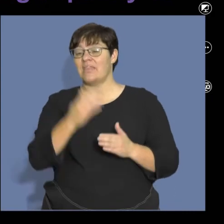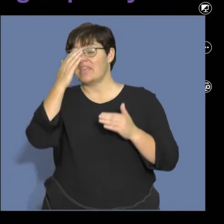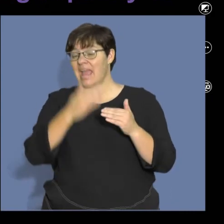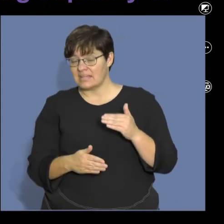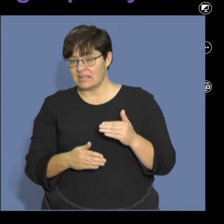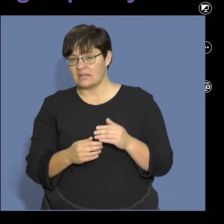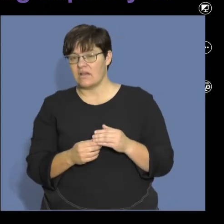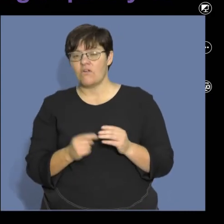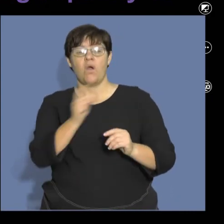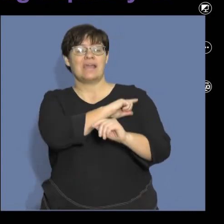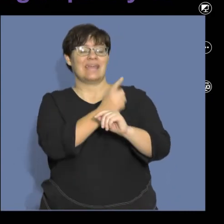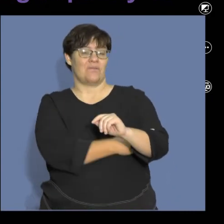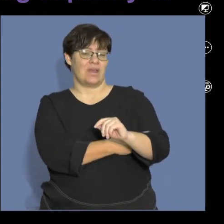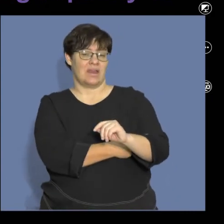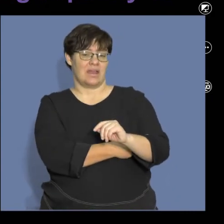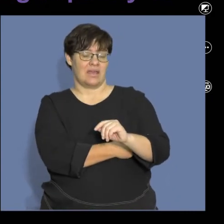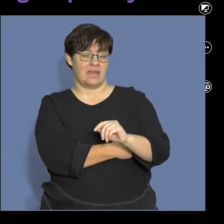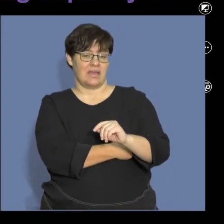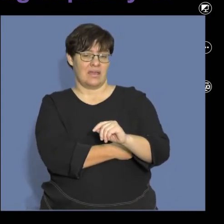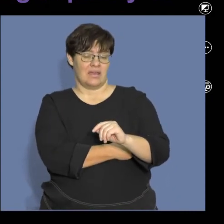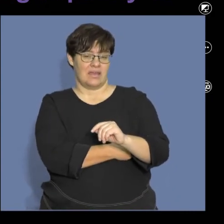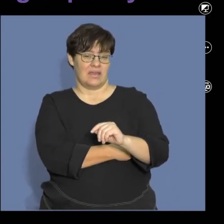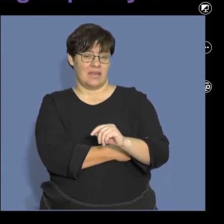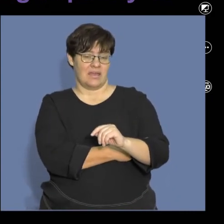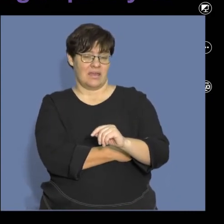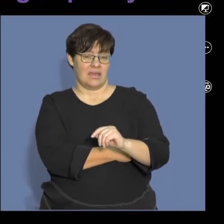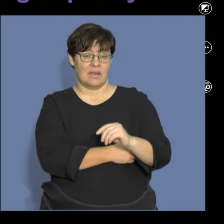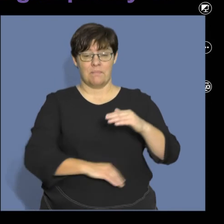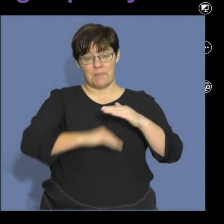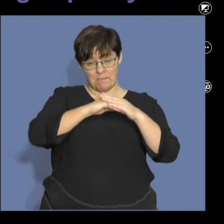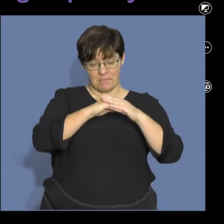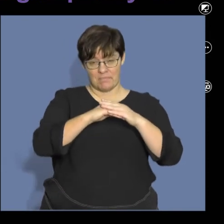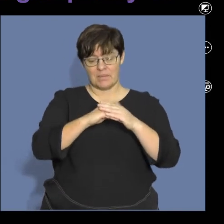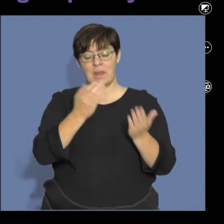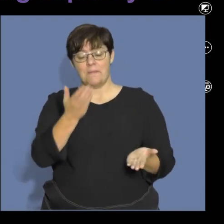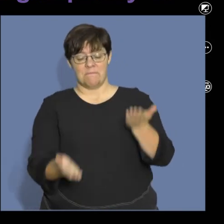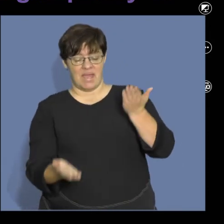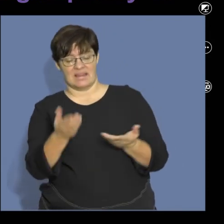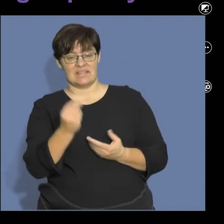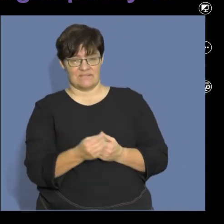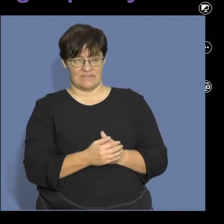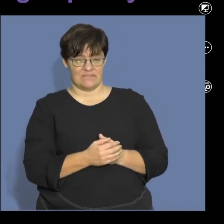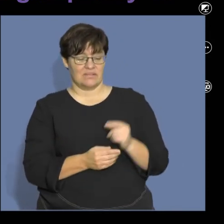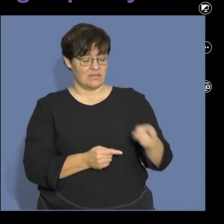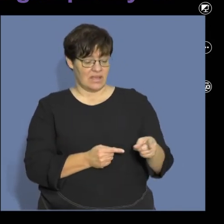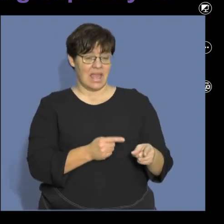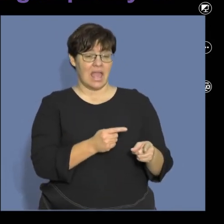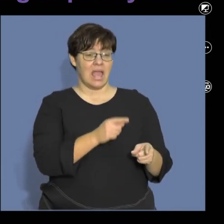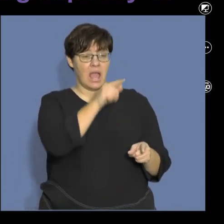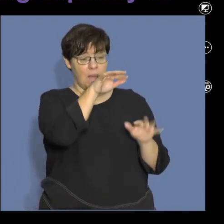But eventually, in terms of carrying capacity, there is a balance